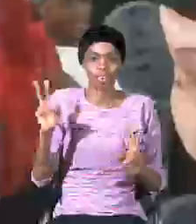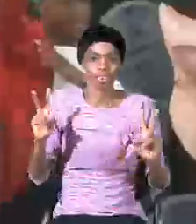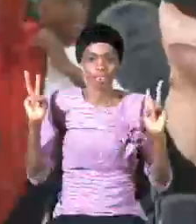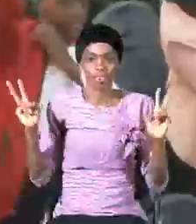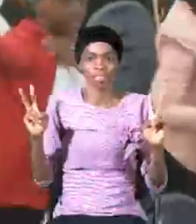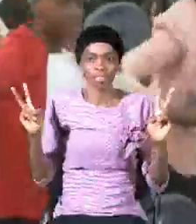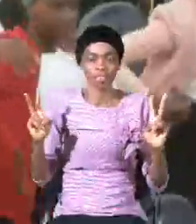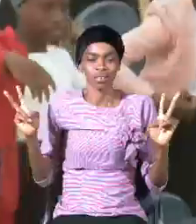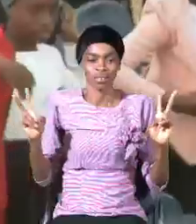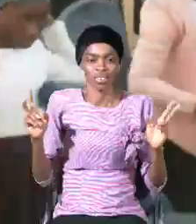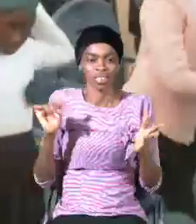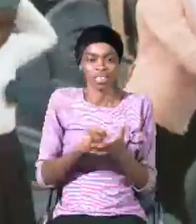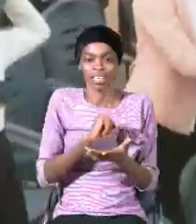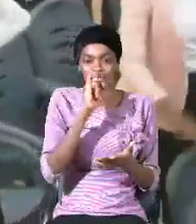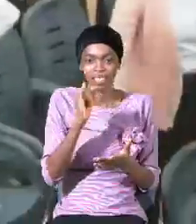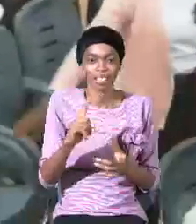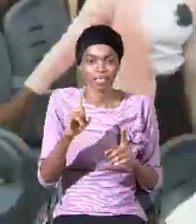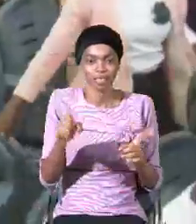that is gone.